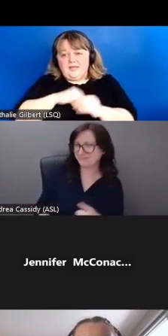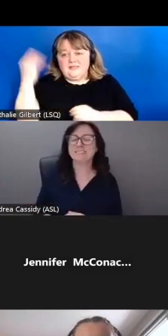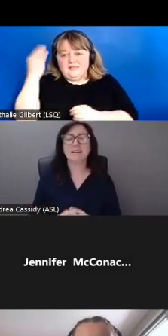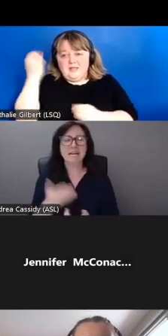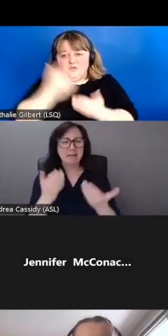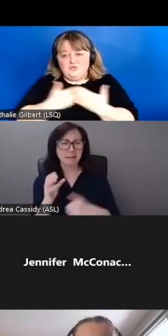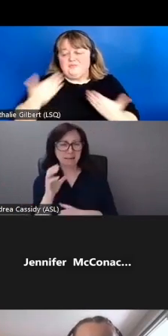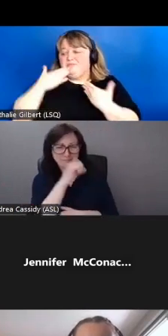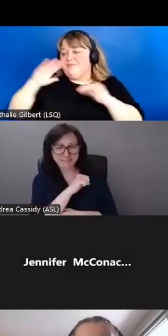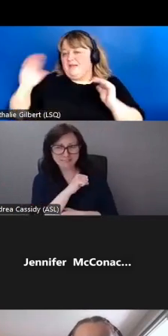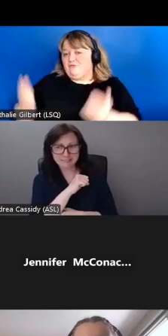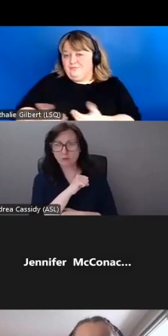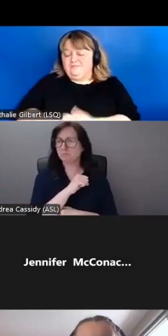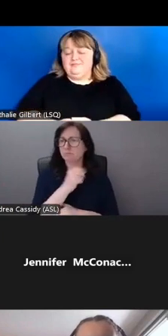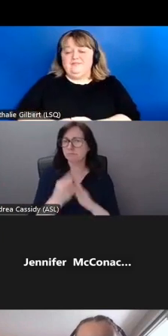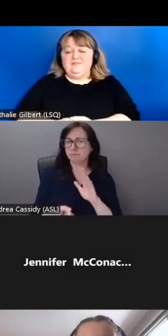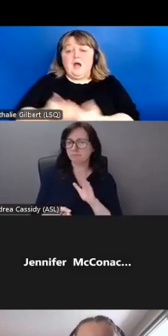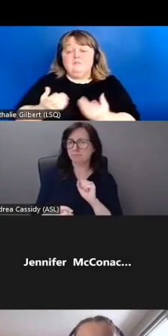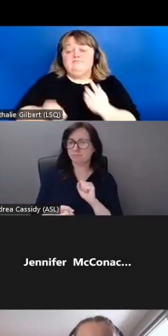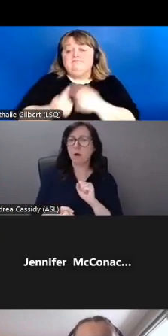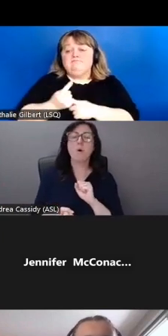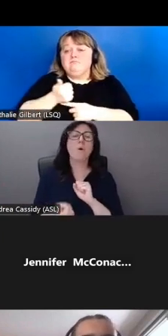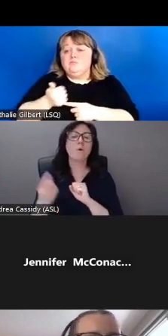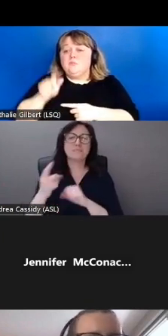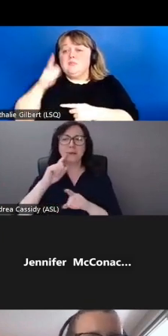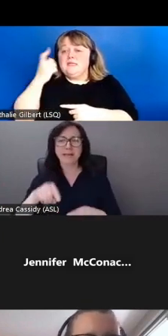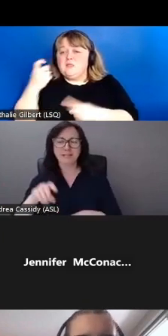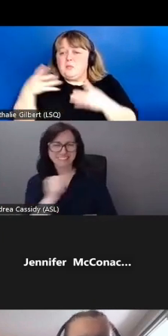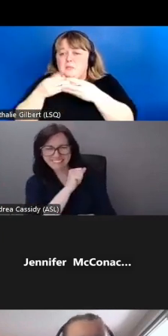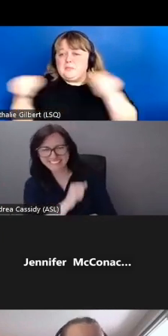this. Oh, it disappeared. Oh, because it's answered.